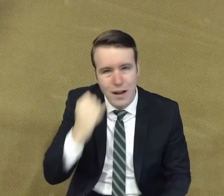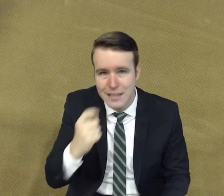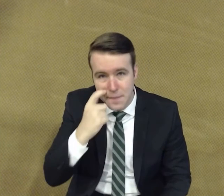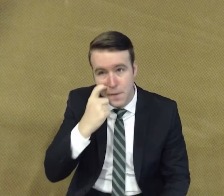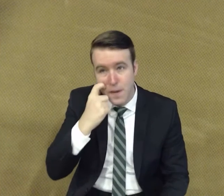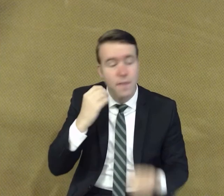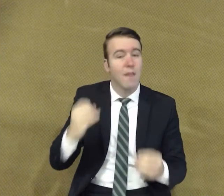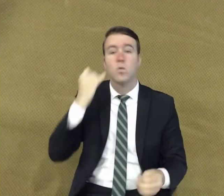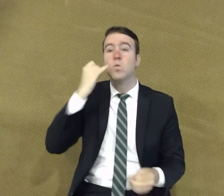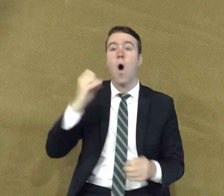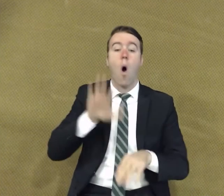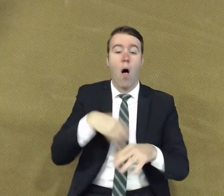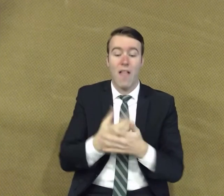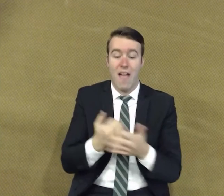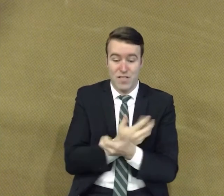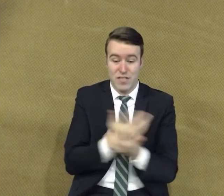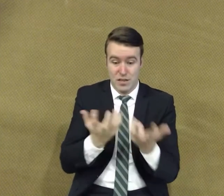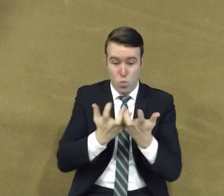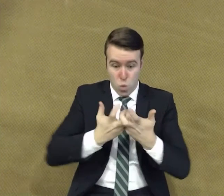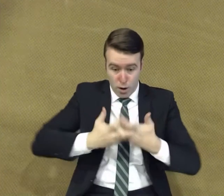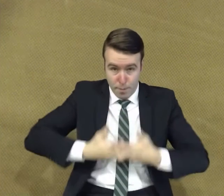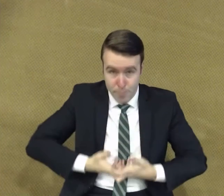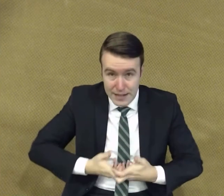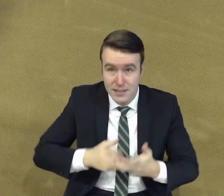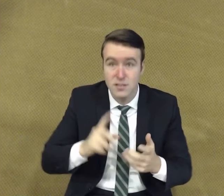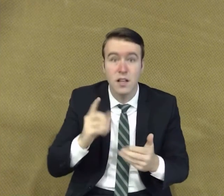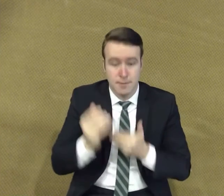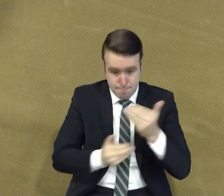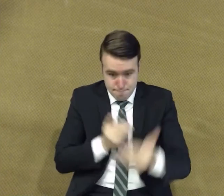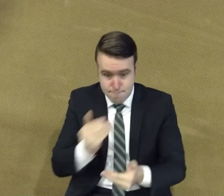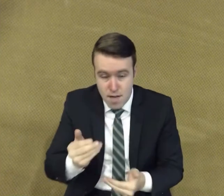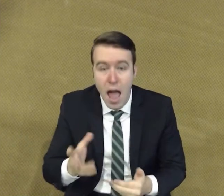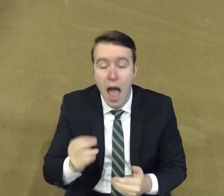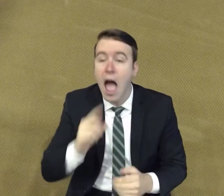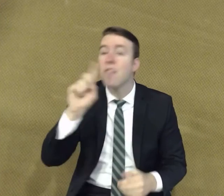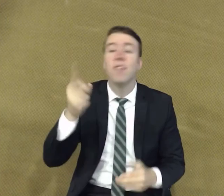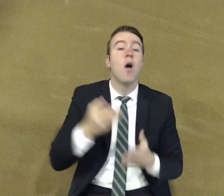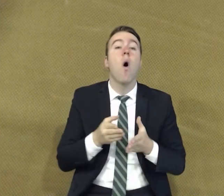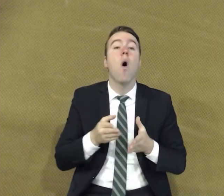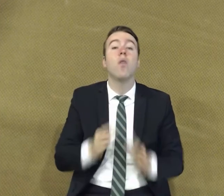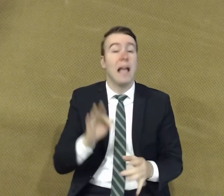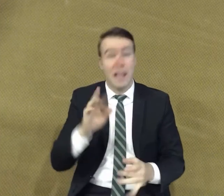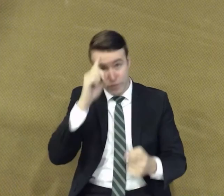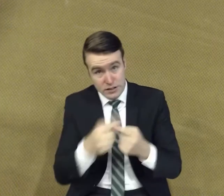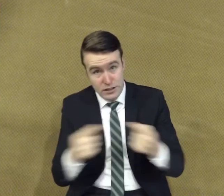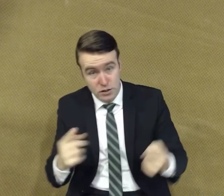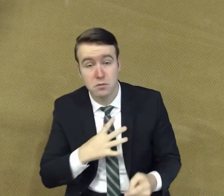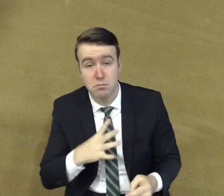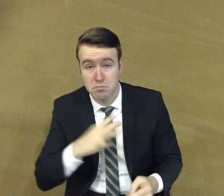no idea all the working pieces that gets people to where they are. And that the only way, and if you